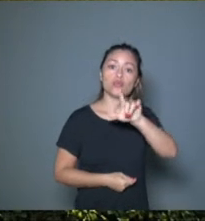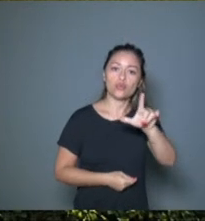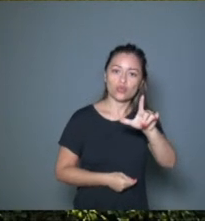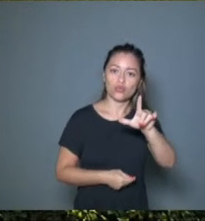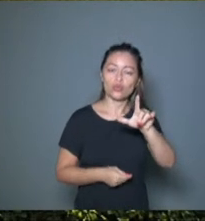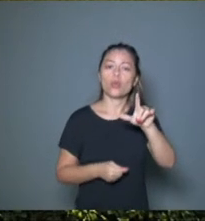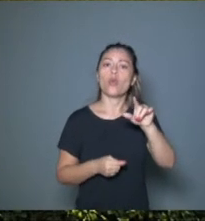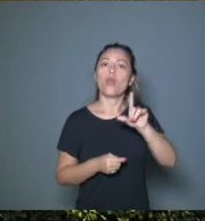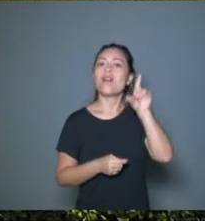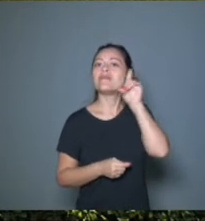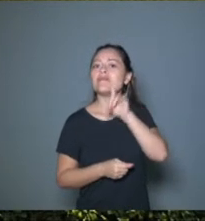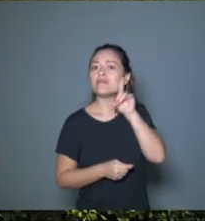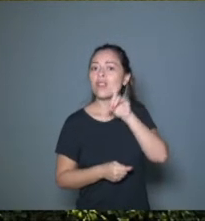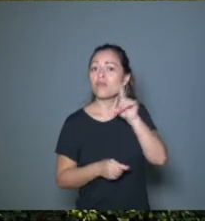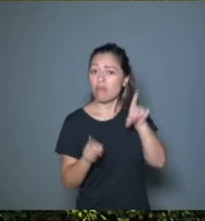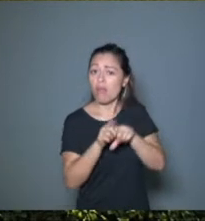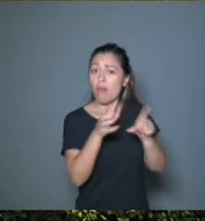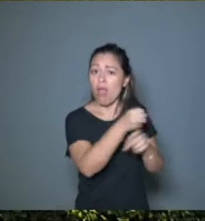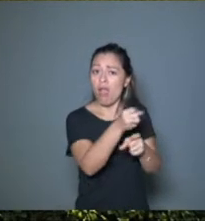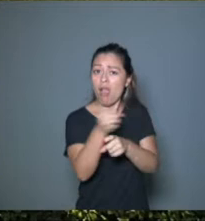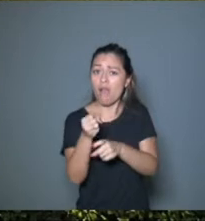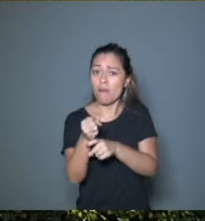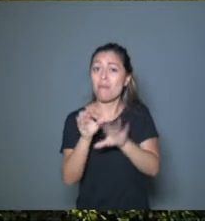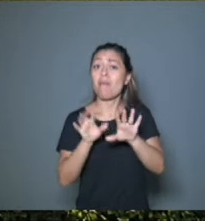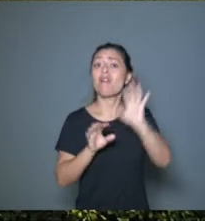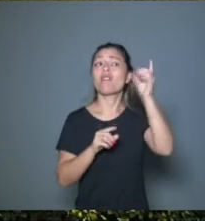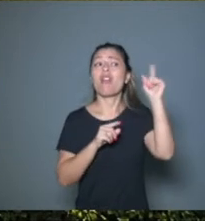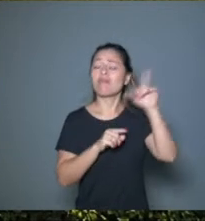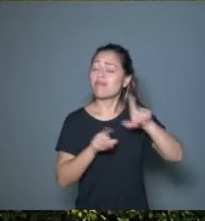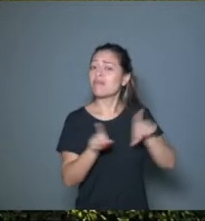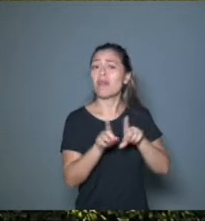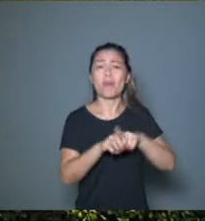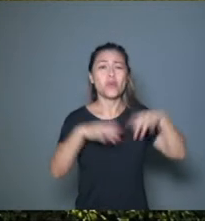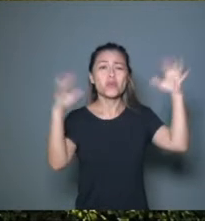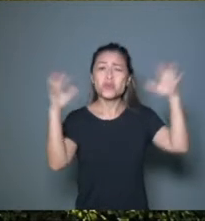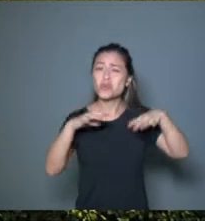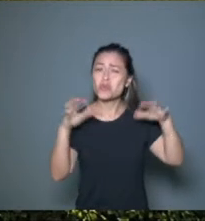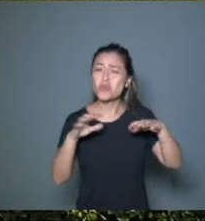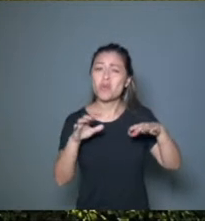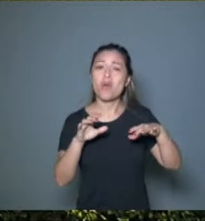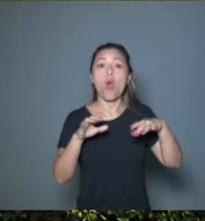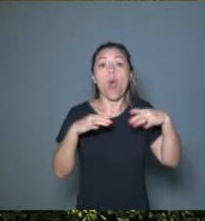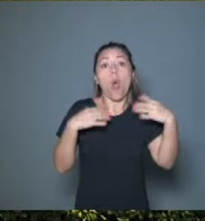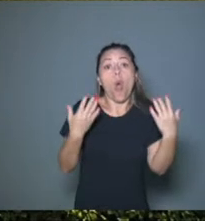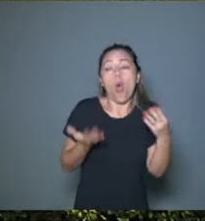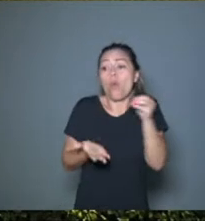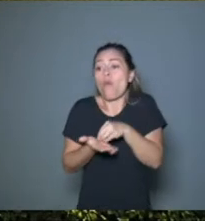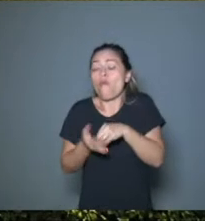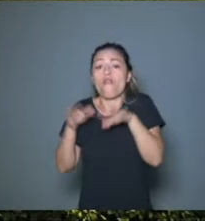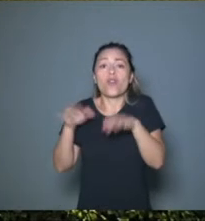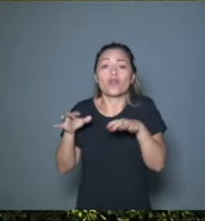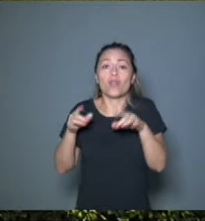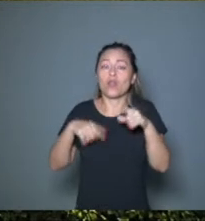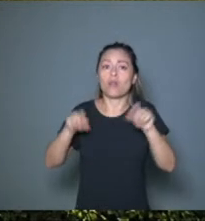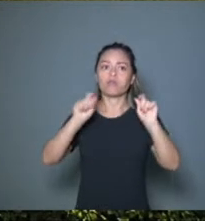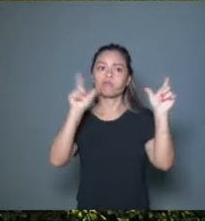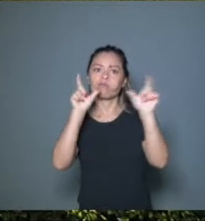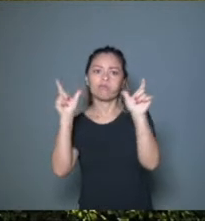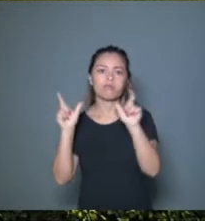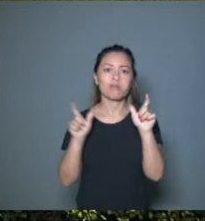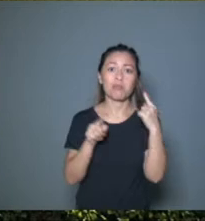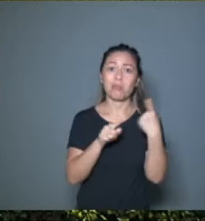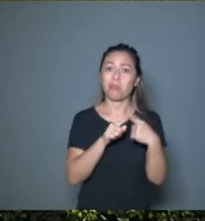their season there, that there's going to be low rainfall in some regions and too much rainfall in other regions. So you have